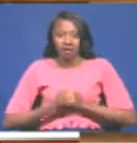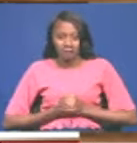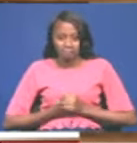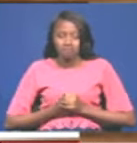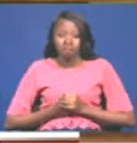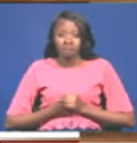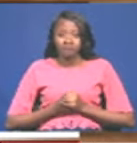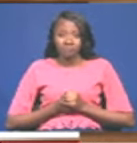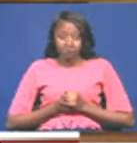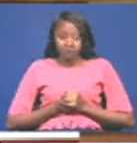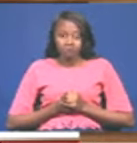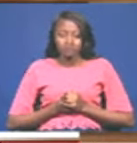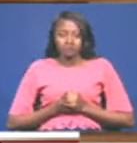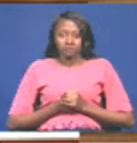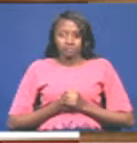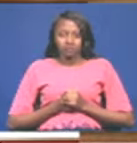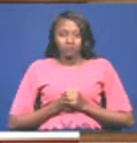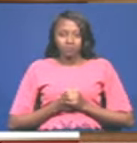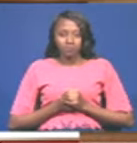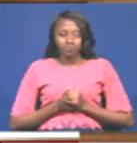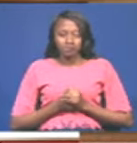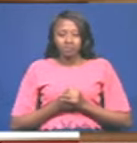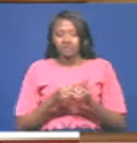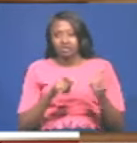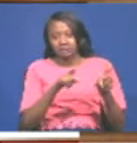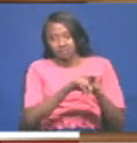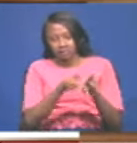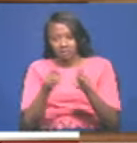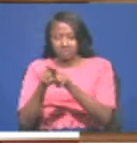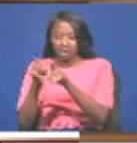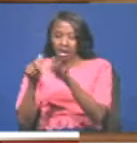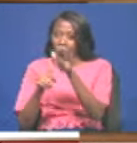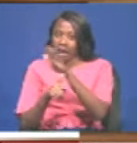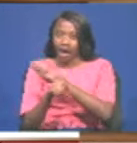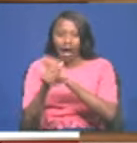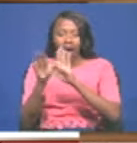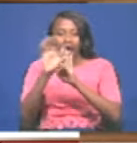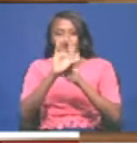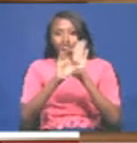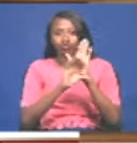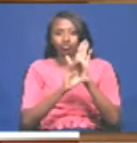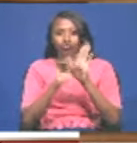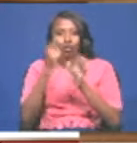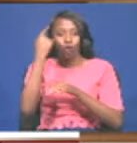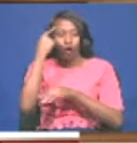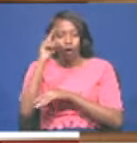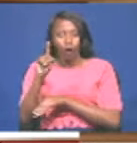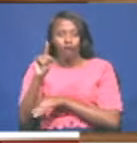as is in accordance with the Constitution of Kenya.